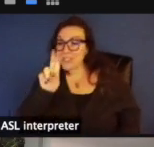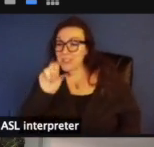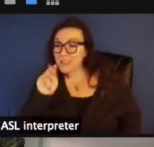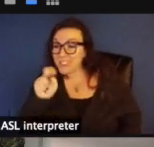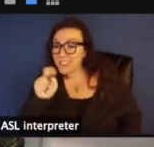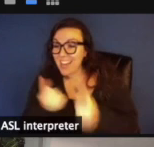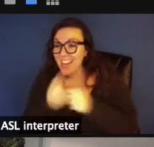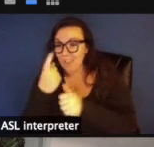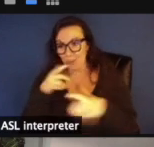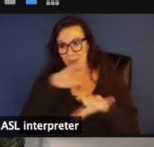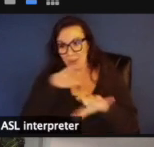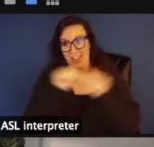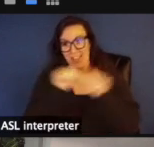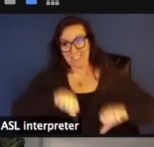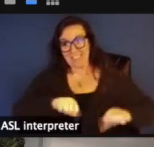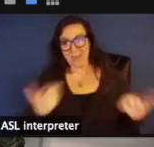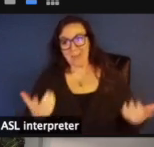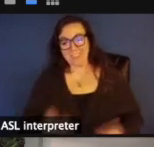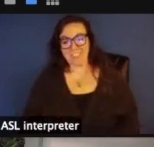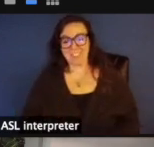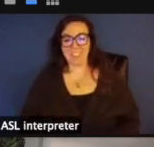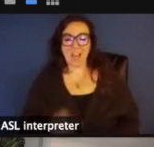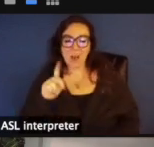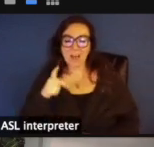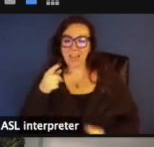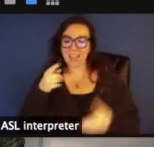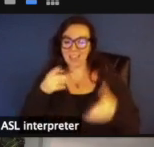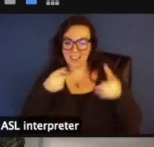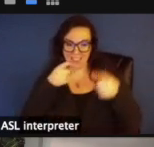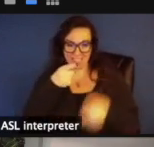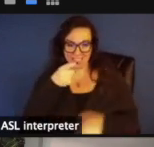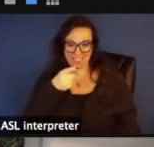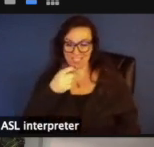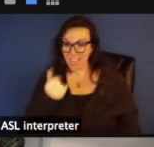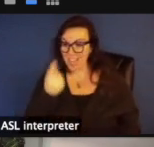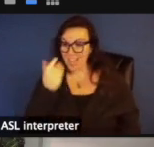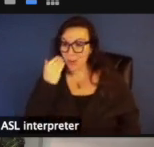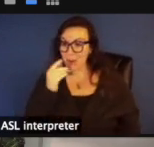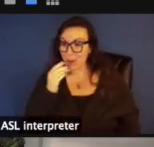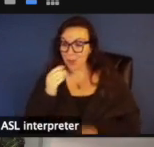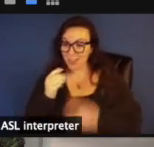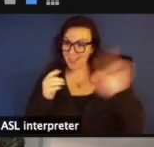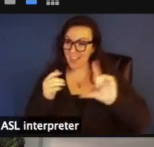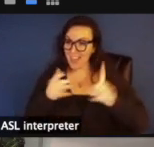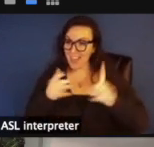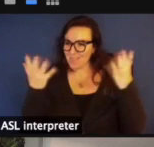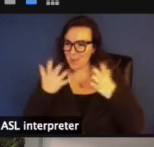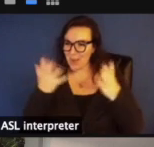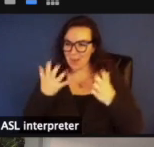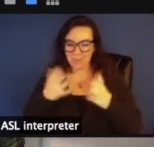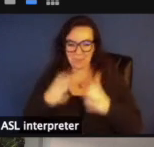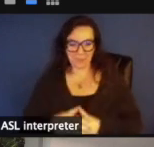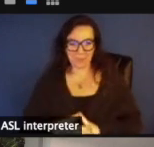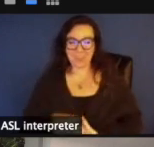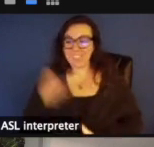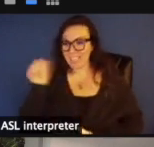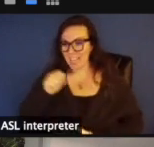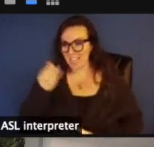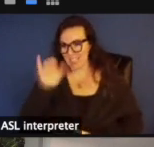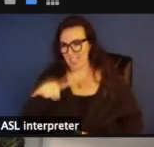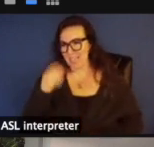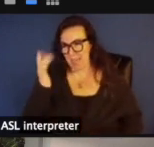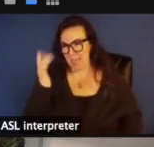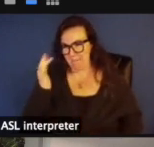on lockdown. Okay, so in this picture, does anyone know what the structure is on the left? Yes,